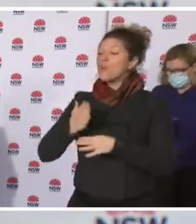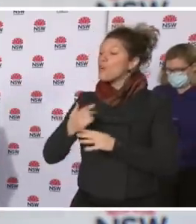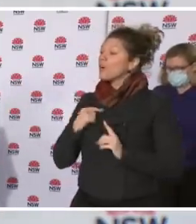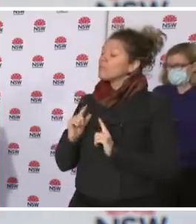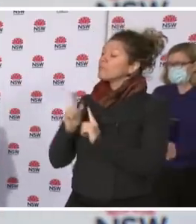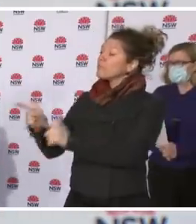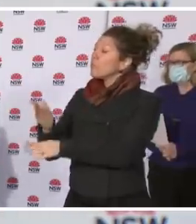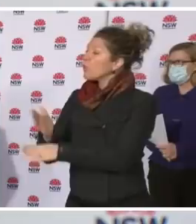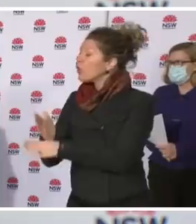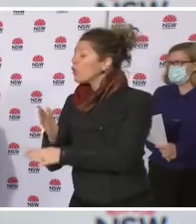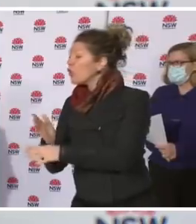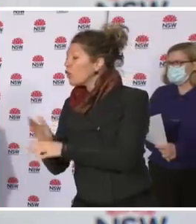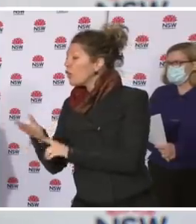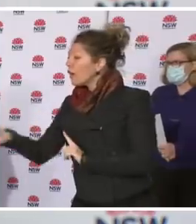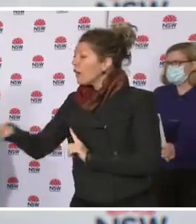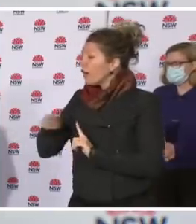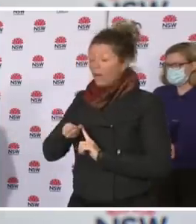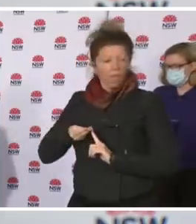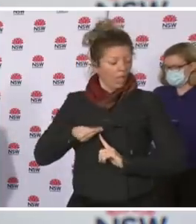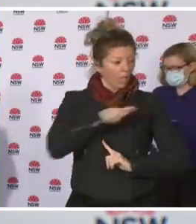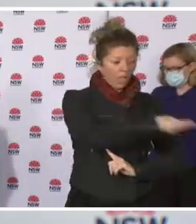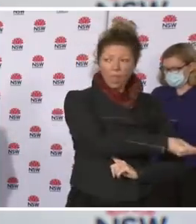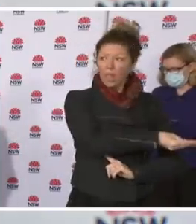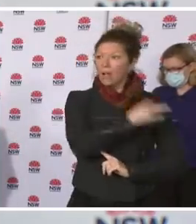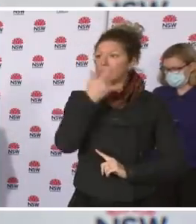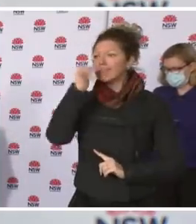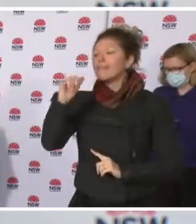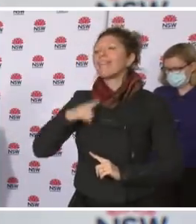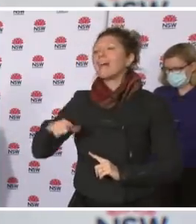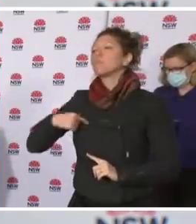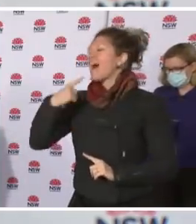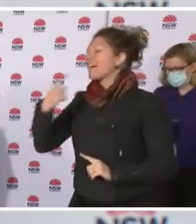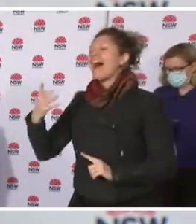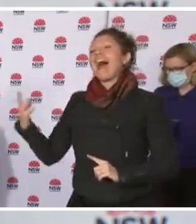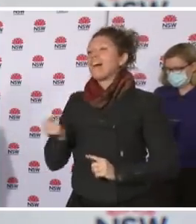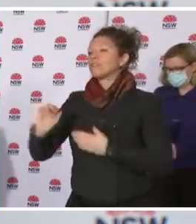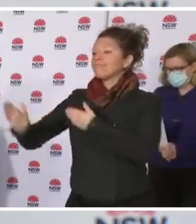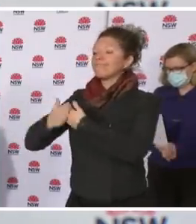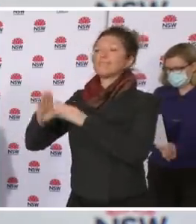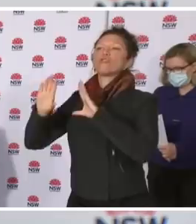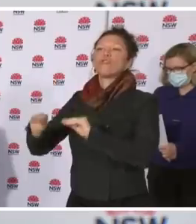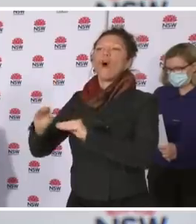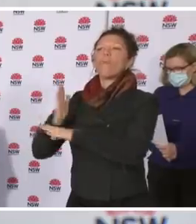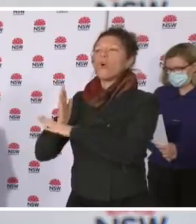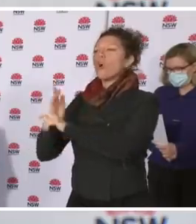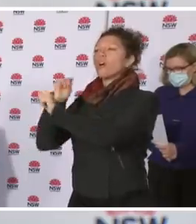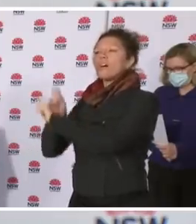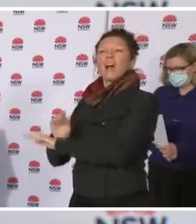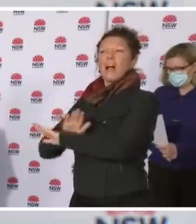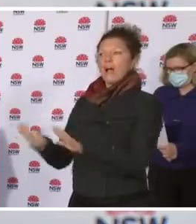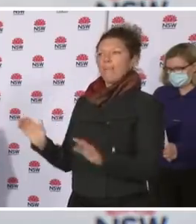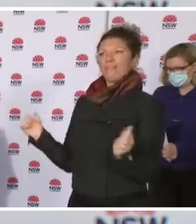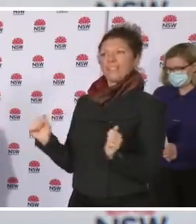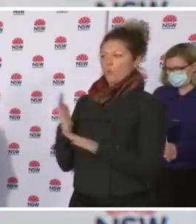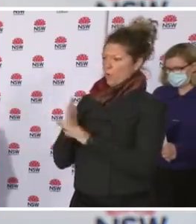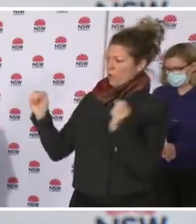definitely through work colleagues. So please, if we can just stress, be extra, extra careful in relation to workplaces and also